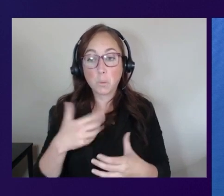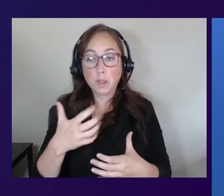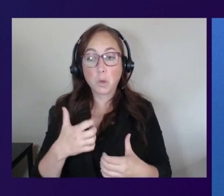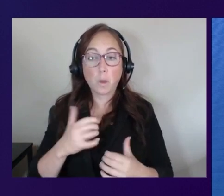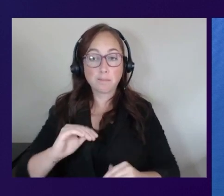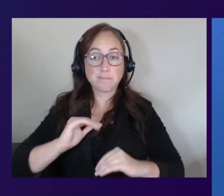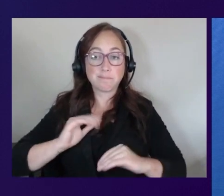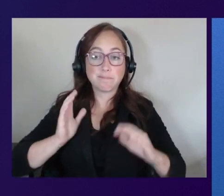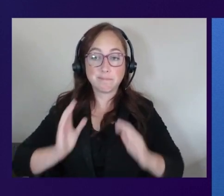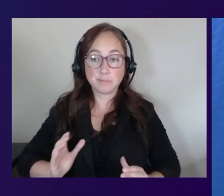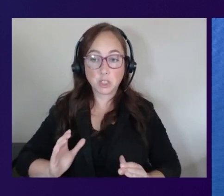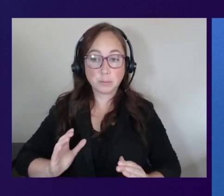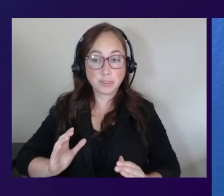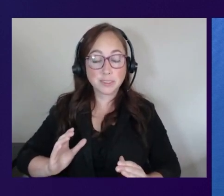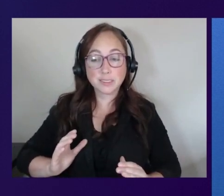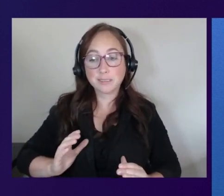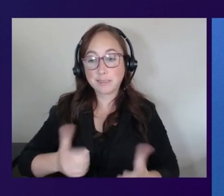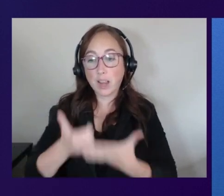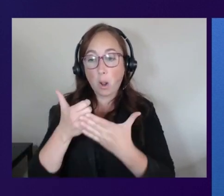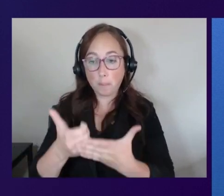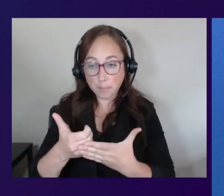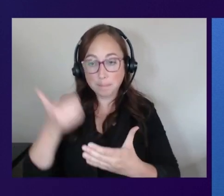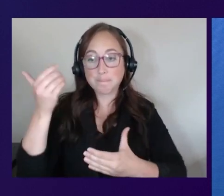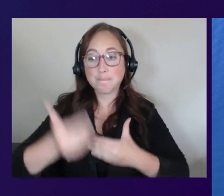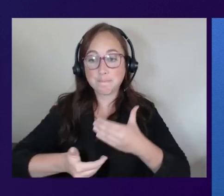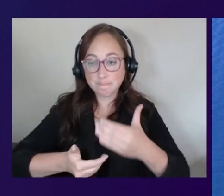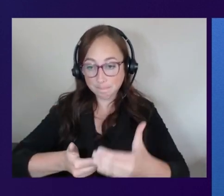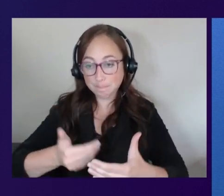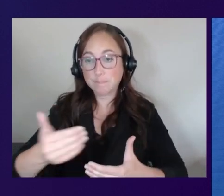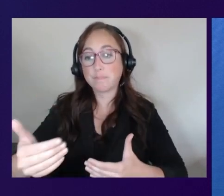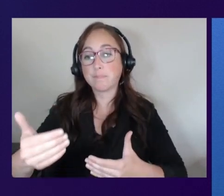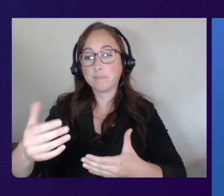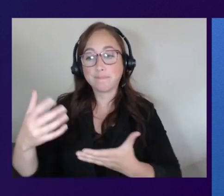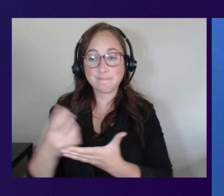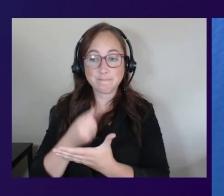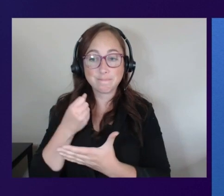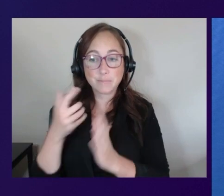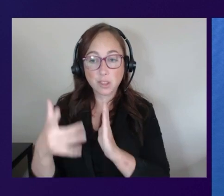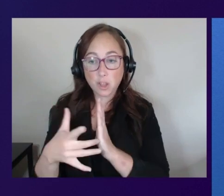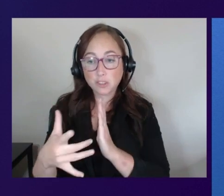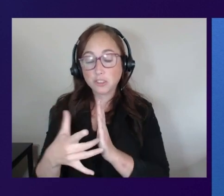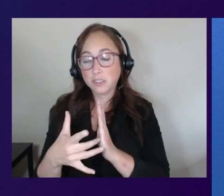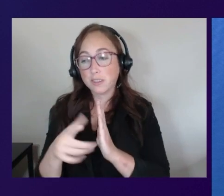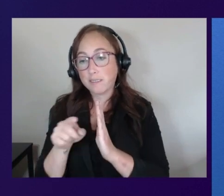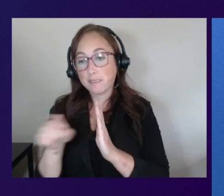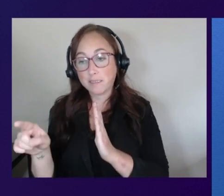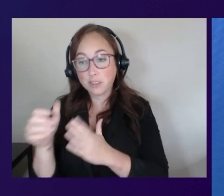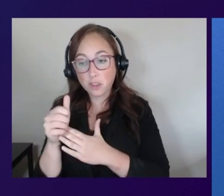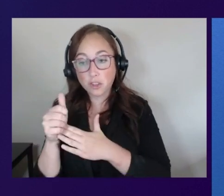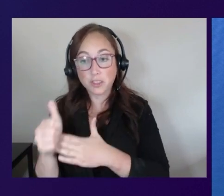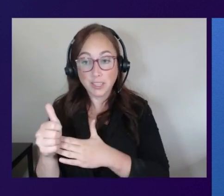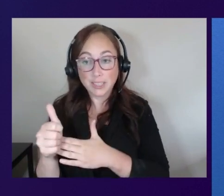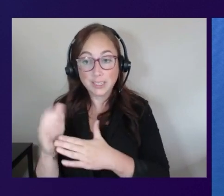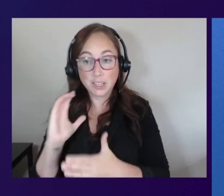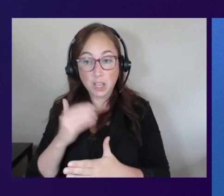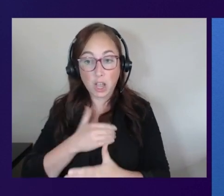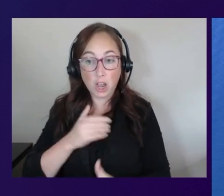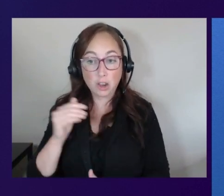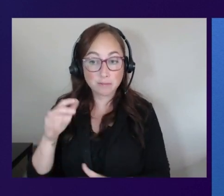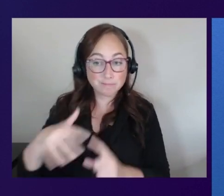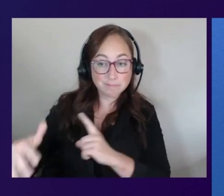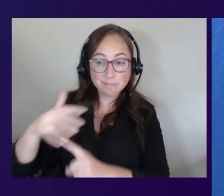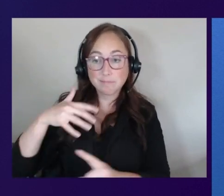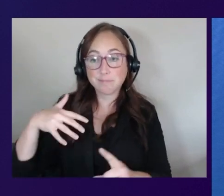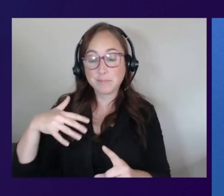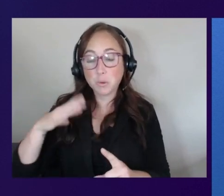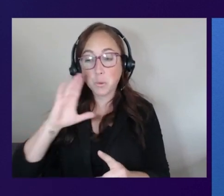their journey, right? And so it's about addressing the solutions and leveraging the technologies that are leading in our space and you know, able to